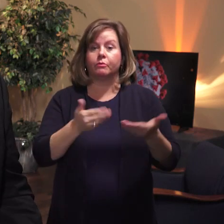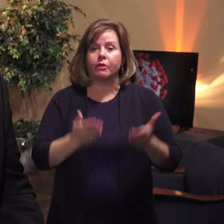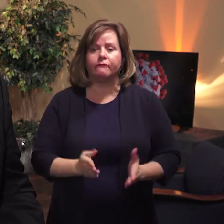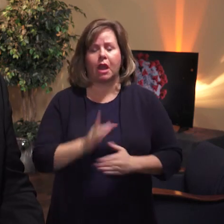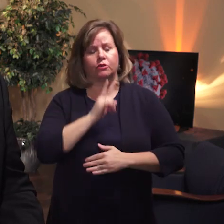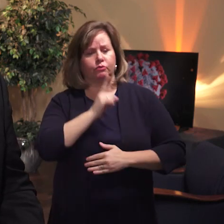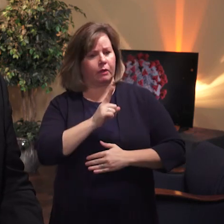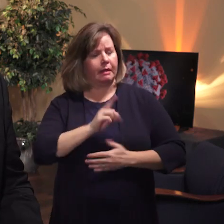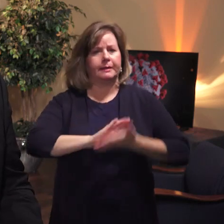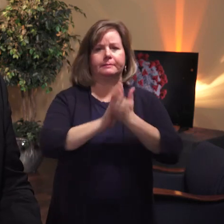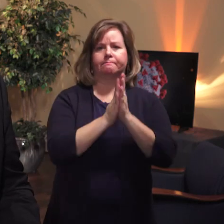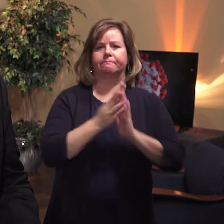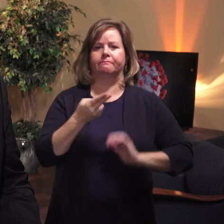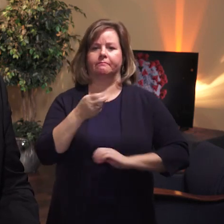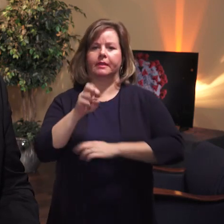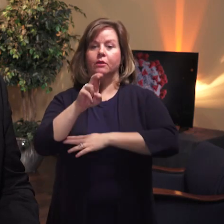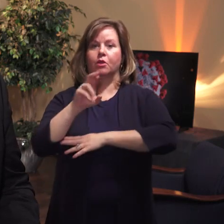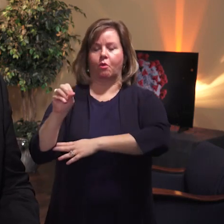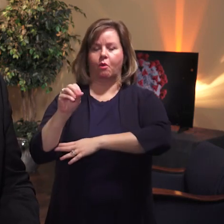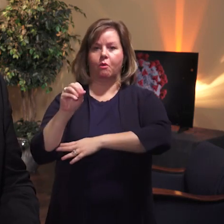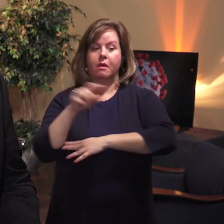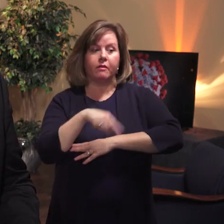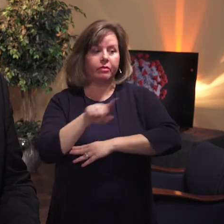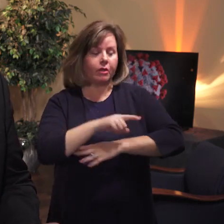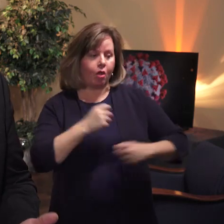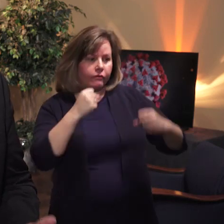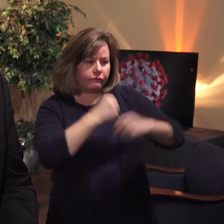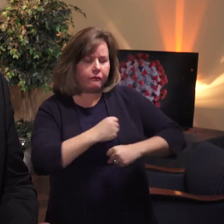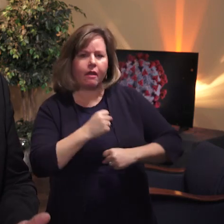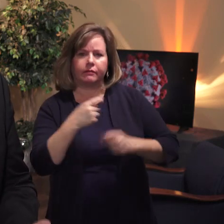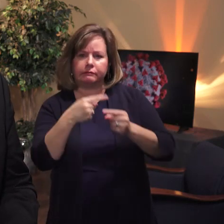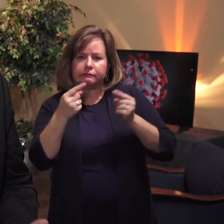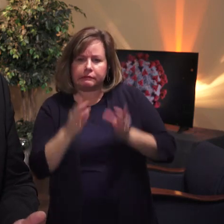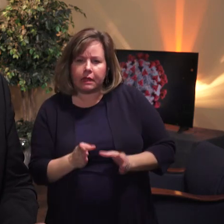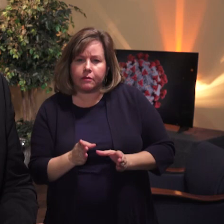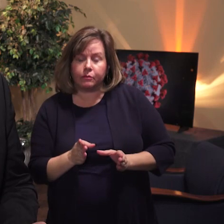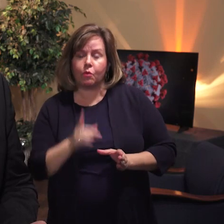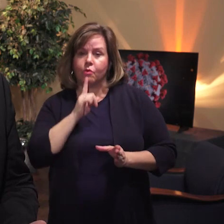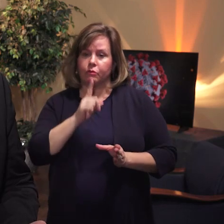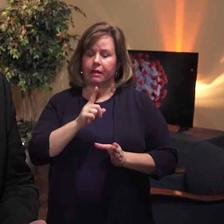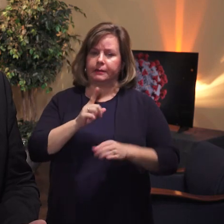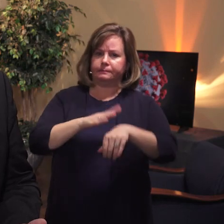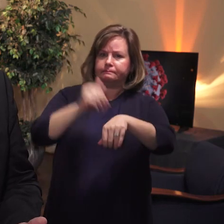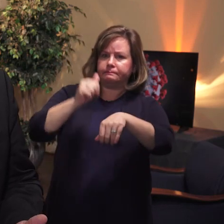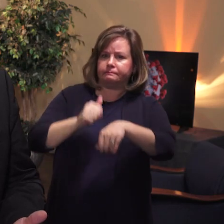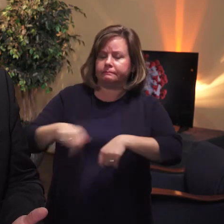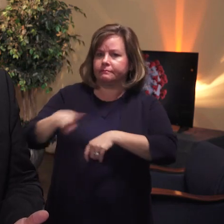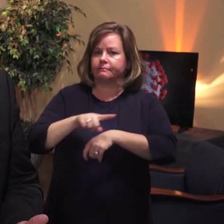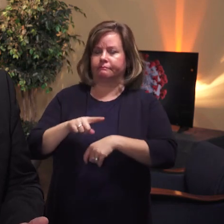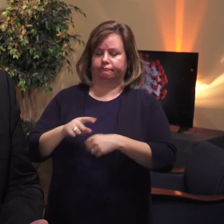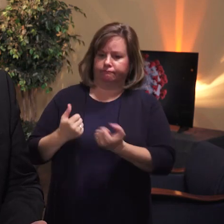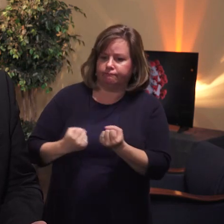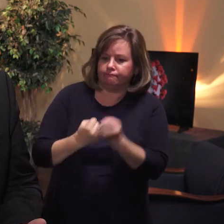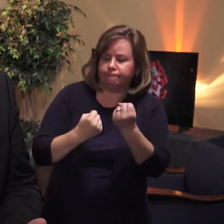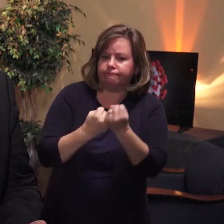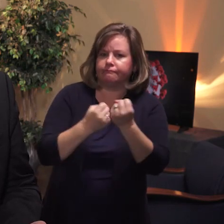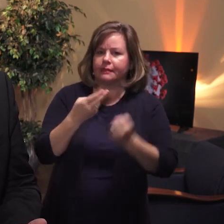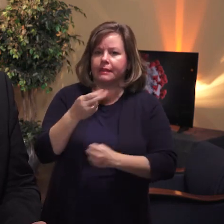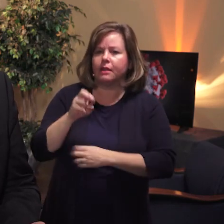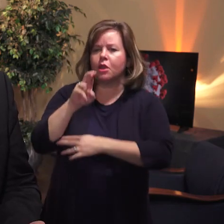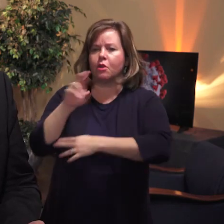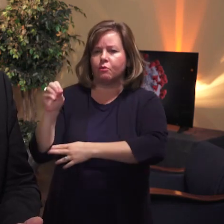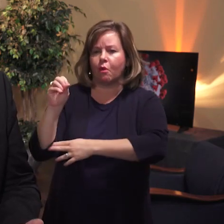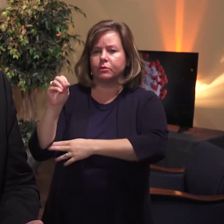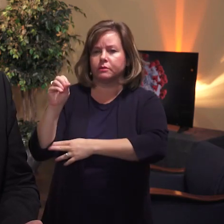than ever, they're fighting an invisible enemy that is calling on them to be heroes. But many other people have